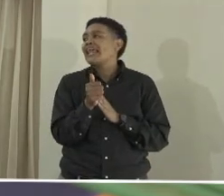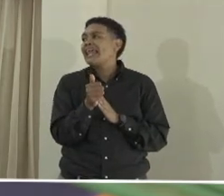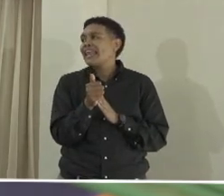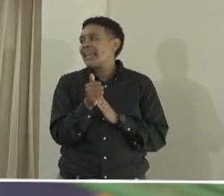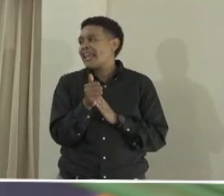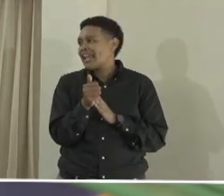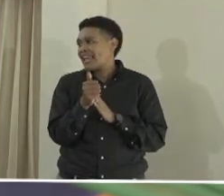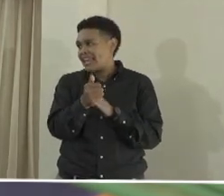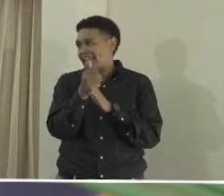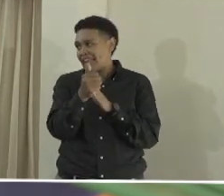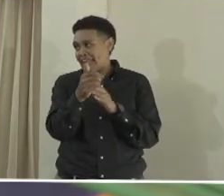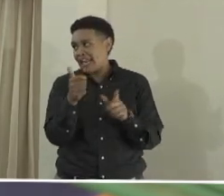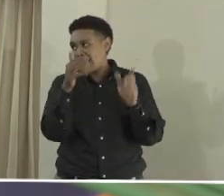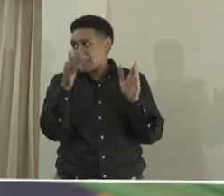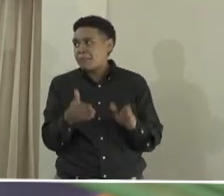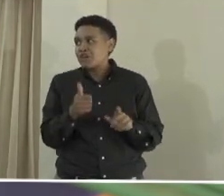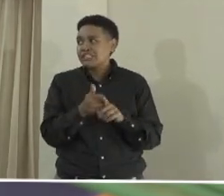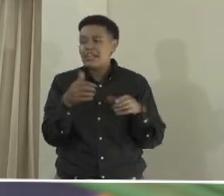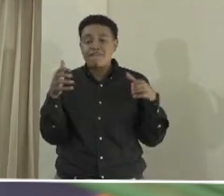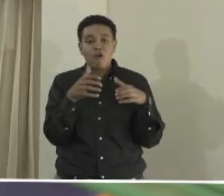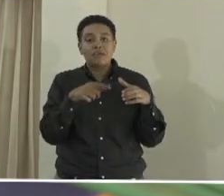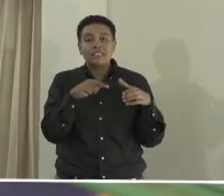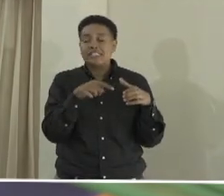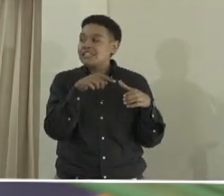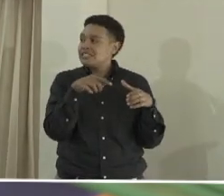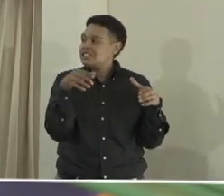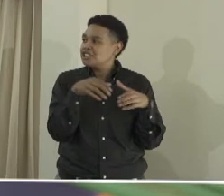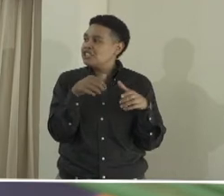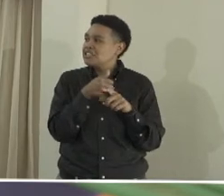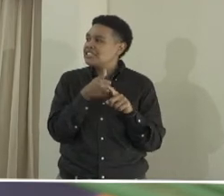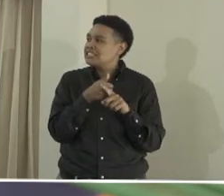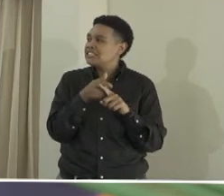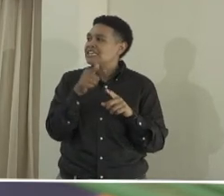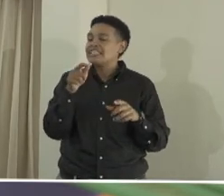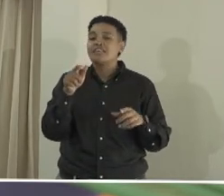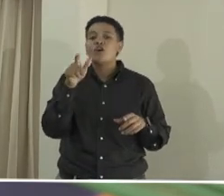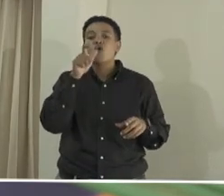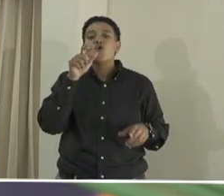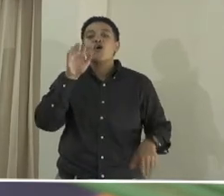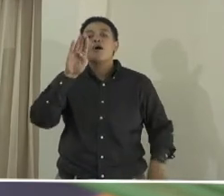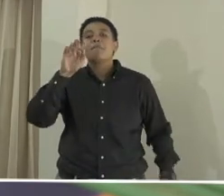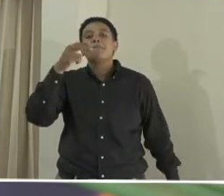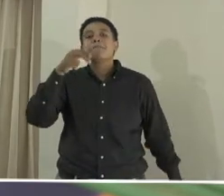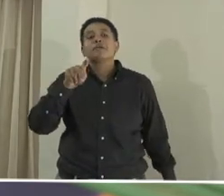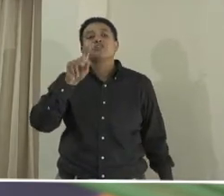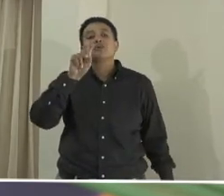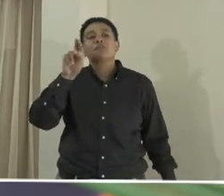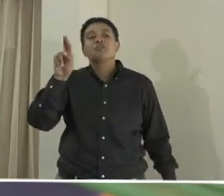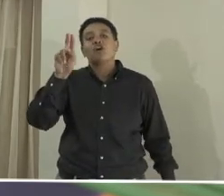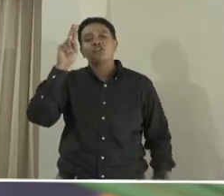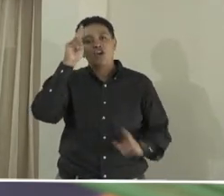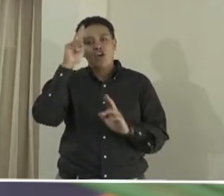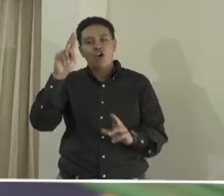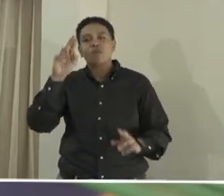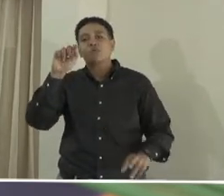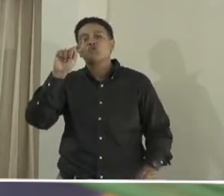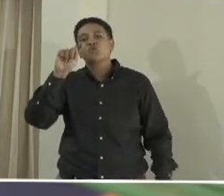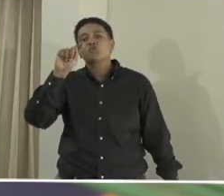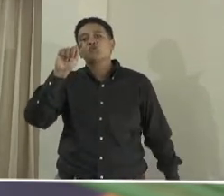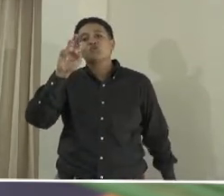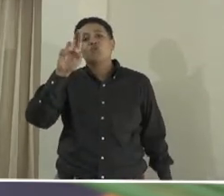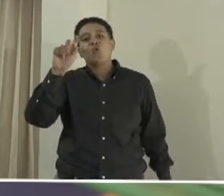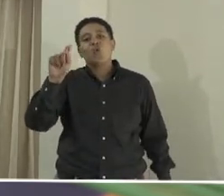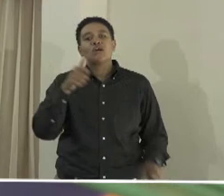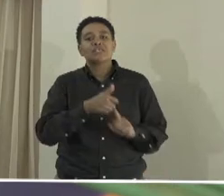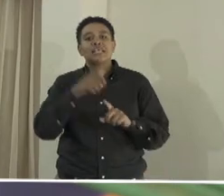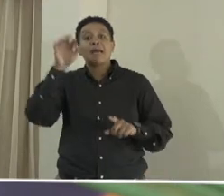in the formation of that union was the late Bishop Dr. the Honorable Carmen Stewart, who pastored